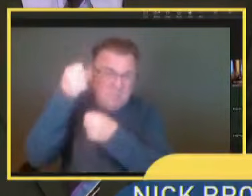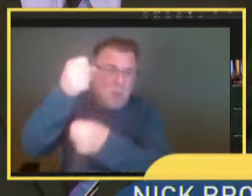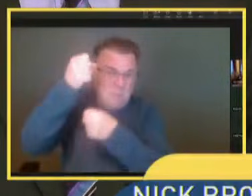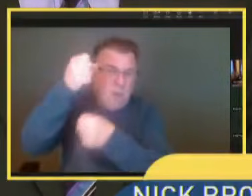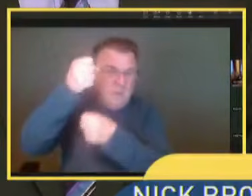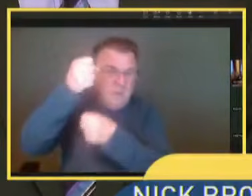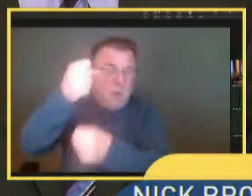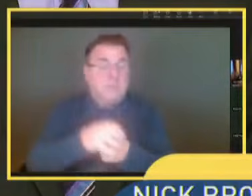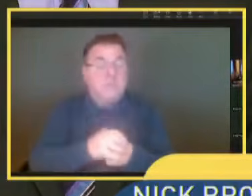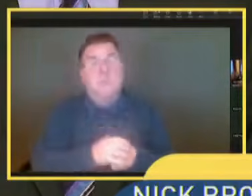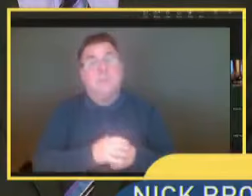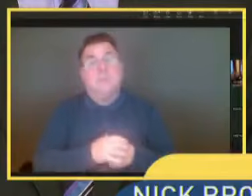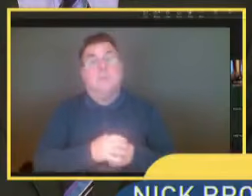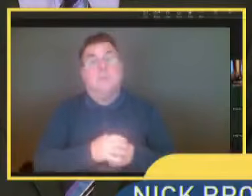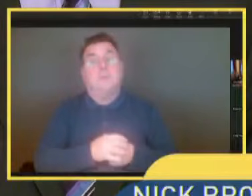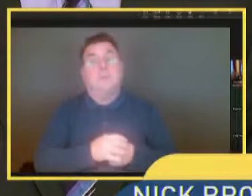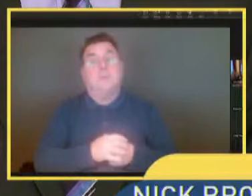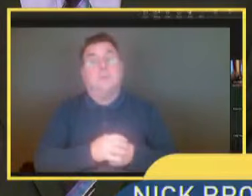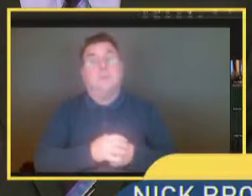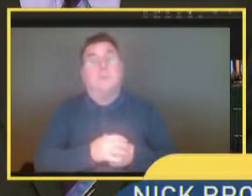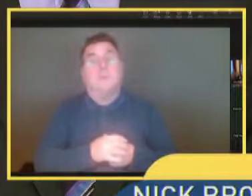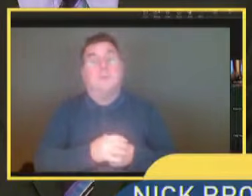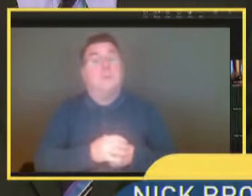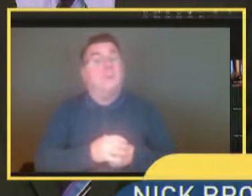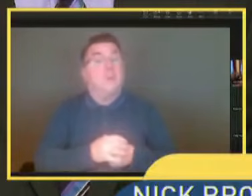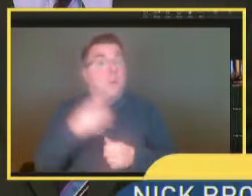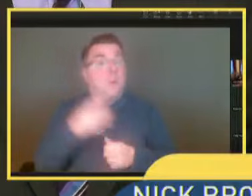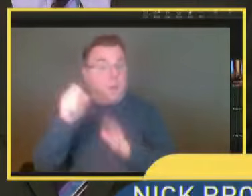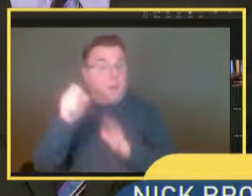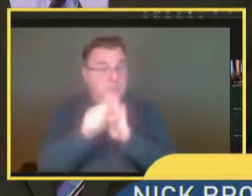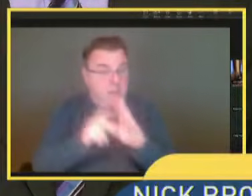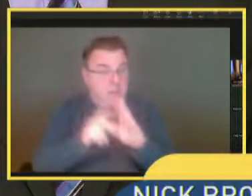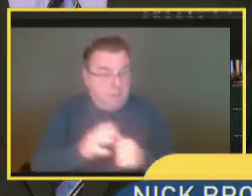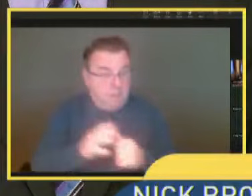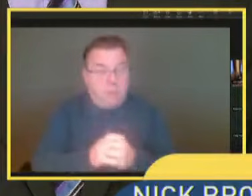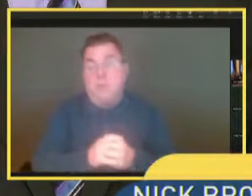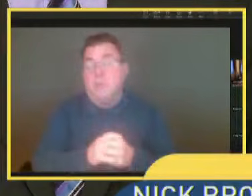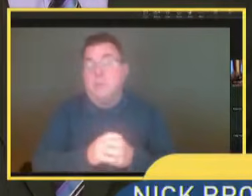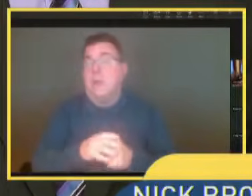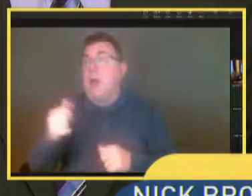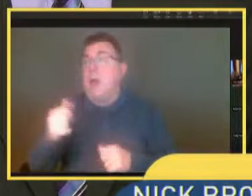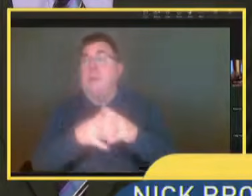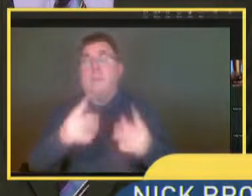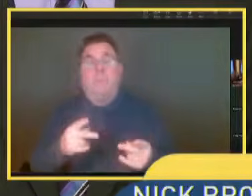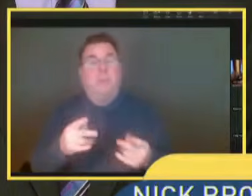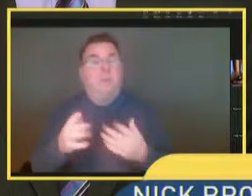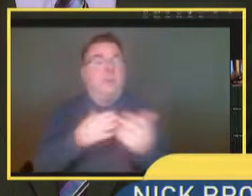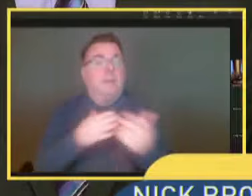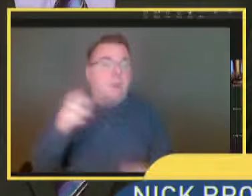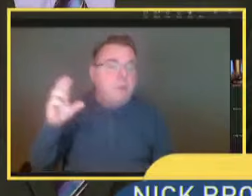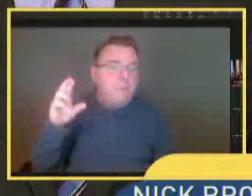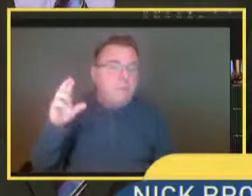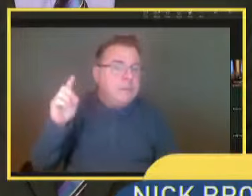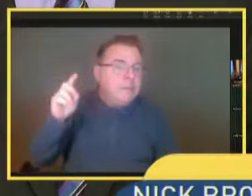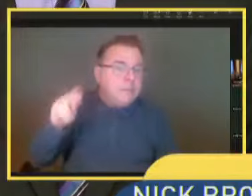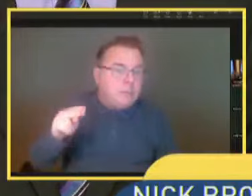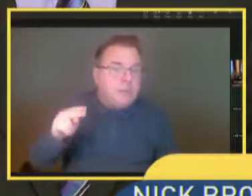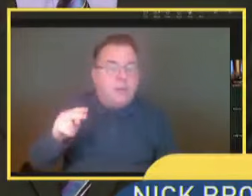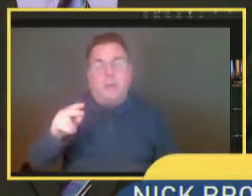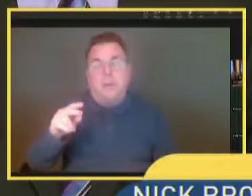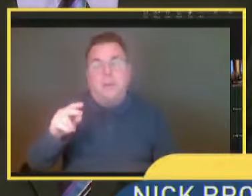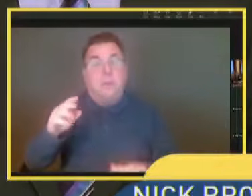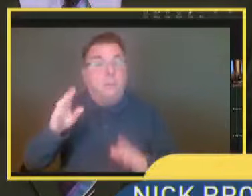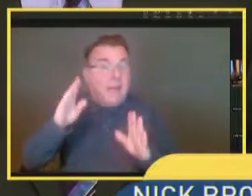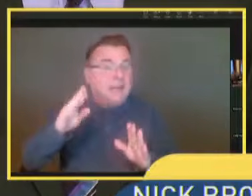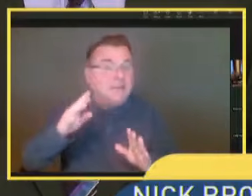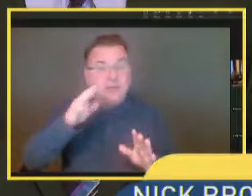anyone across the country, anyone in this state, no matter your background, no matter your political party, no matter how much you've been paying attention,